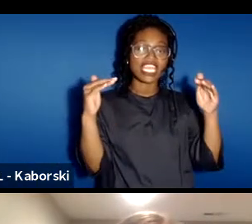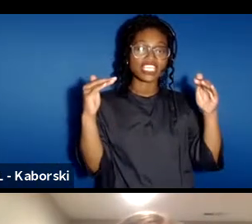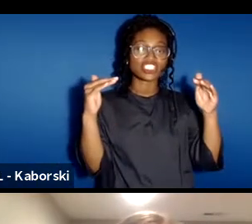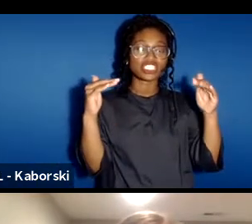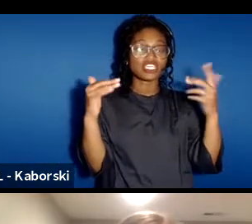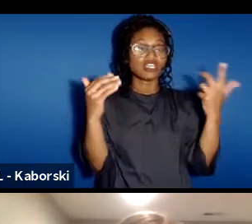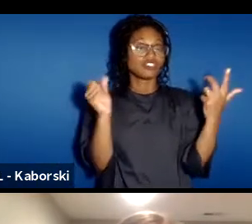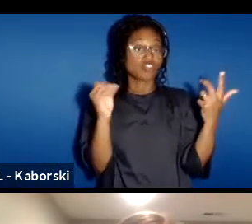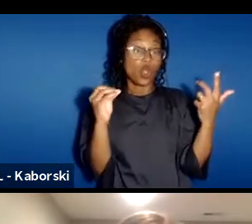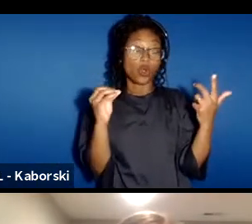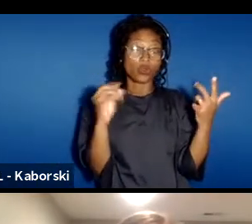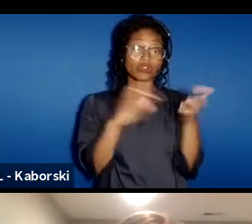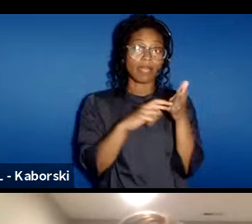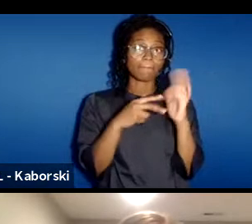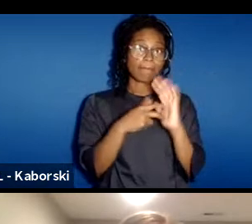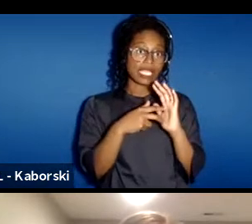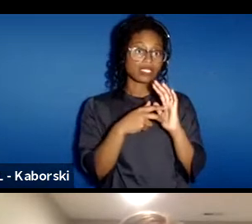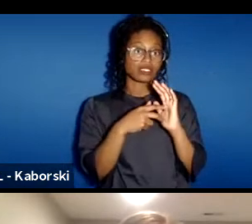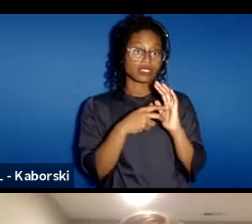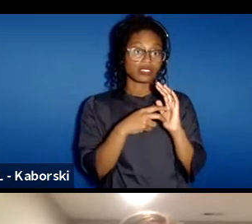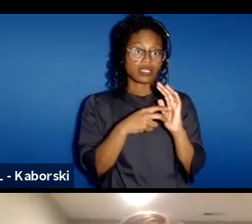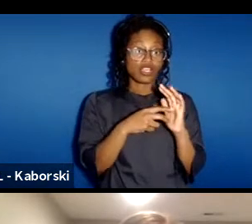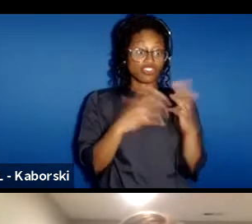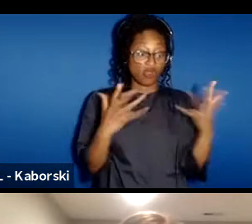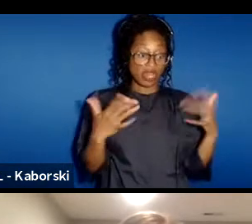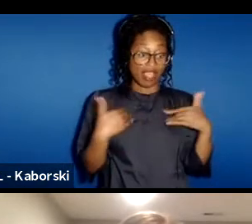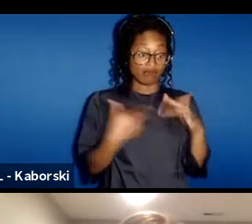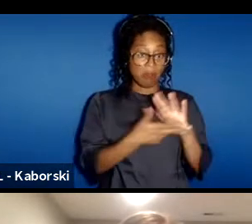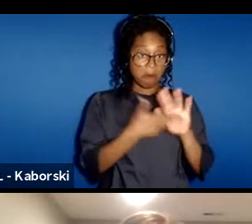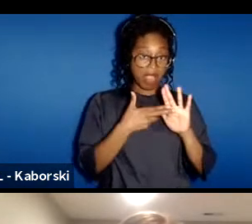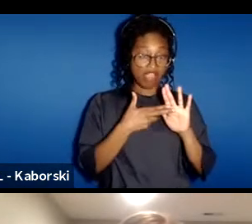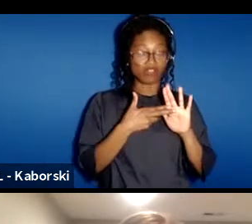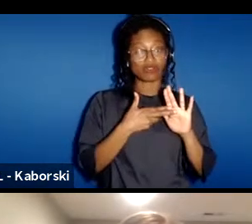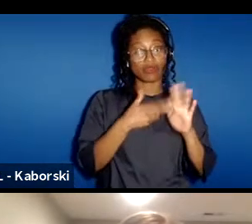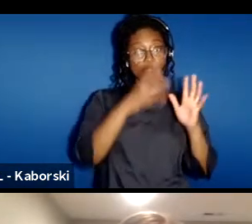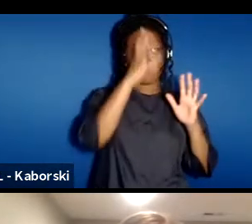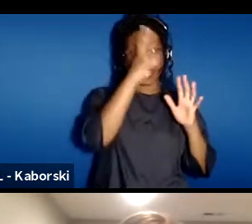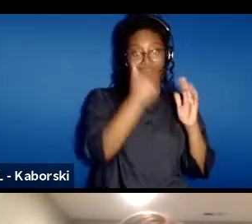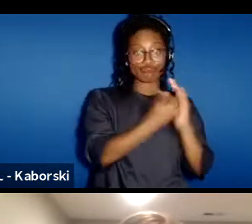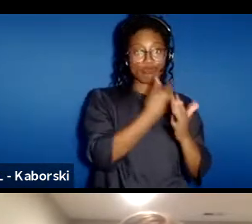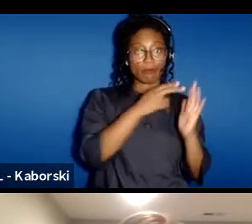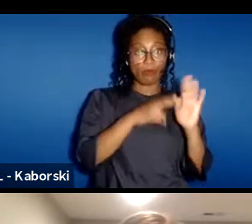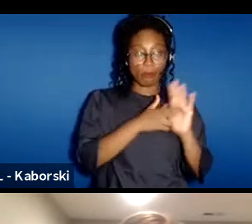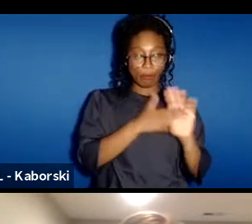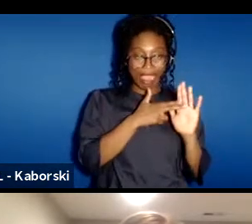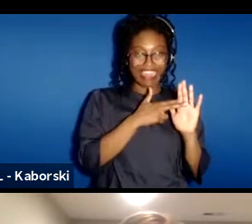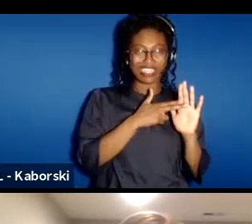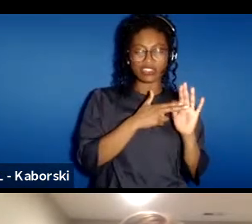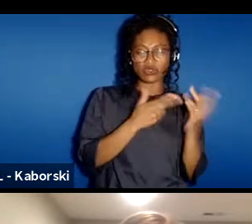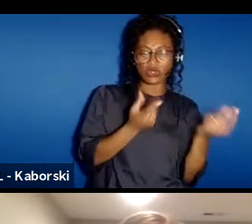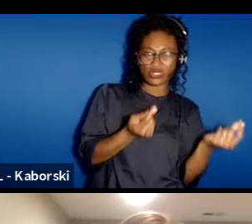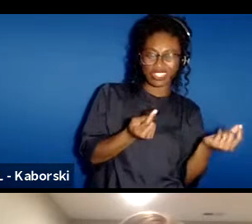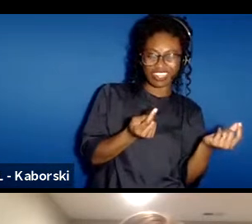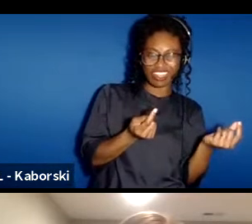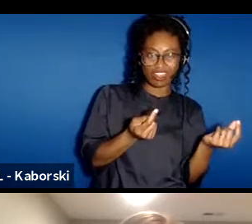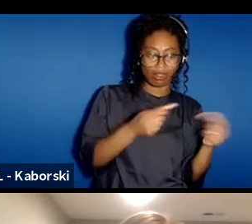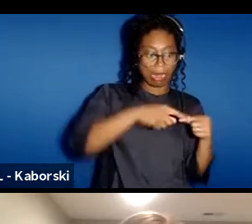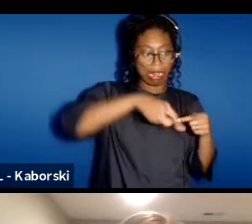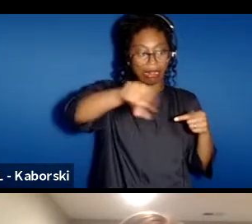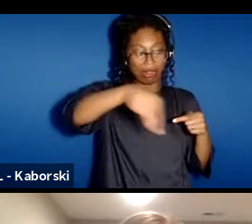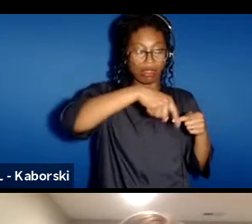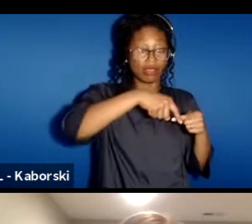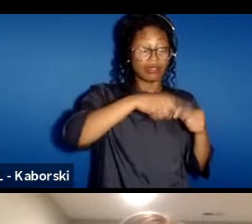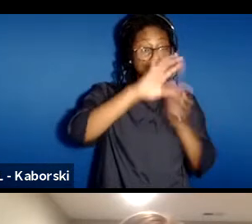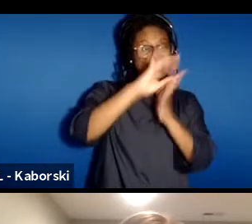So taking an existing brand or creating a new brand, and what can you do from a